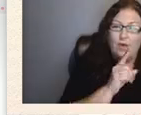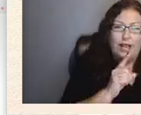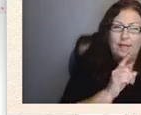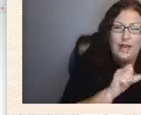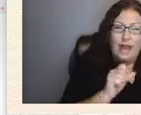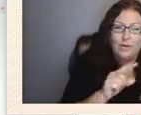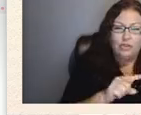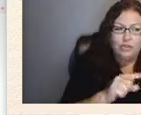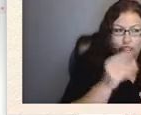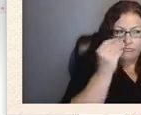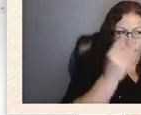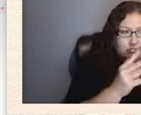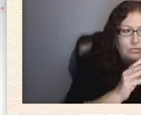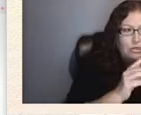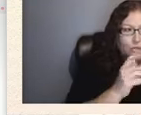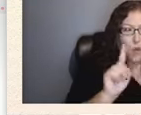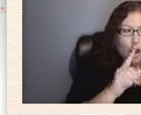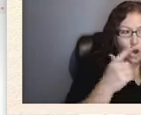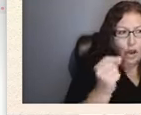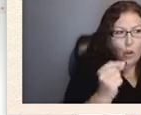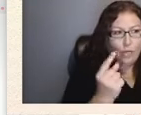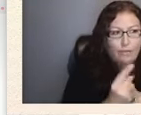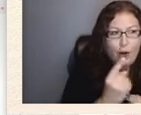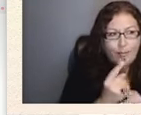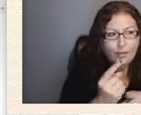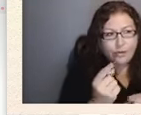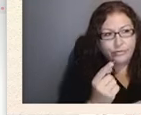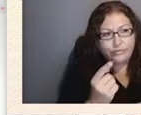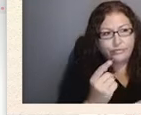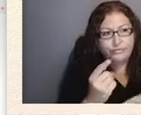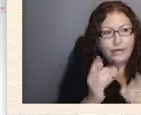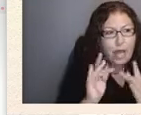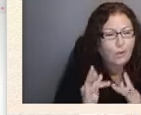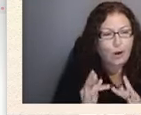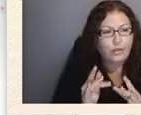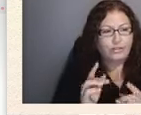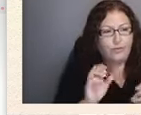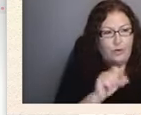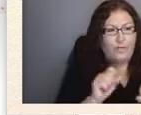the proper channels, I suppose, or the proper networks where they would be able to